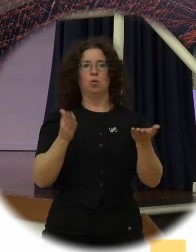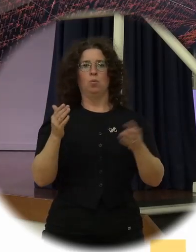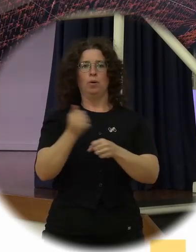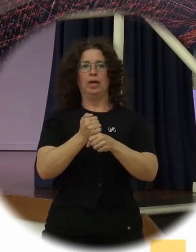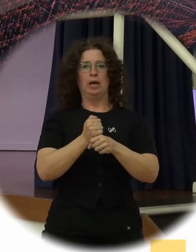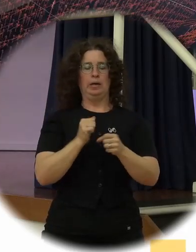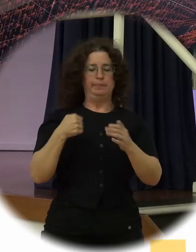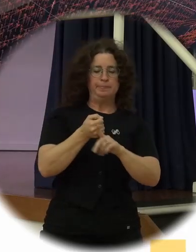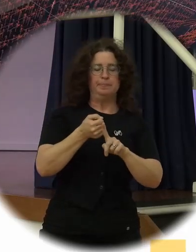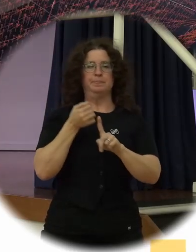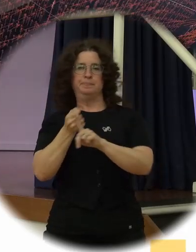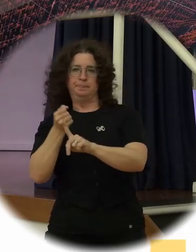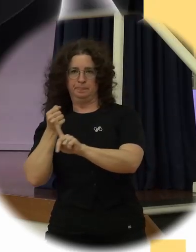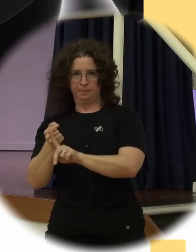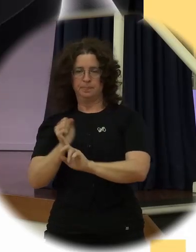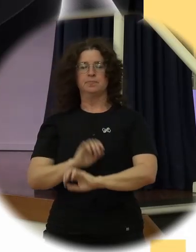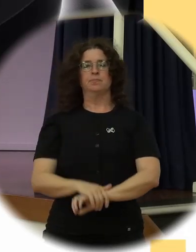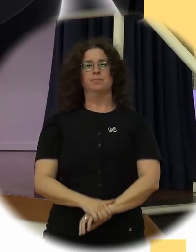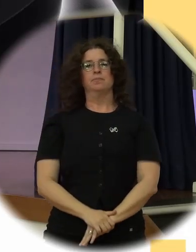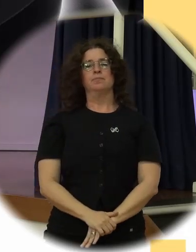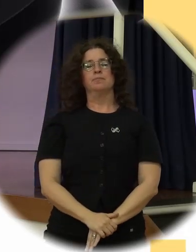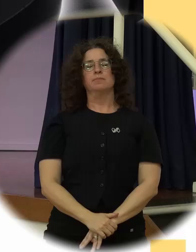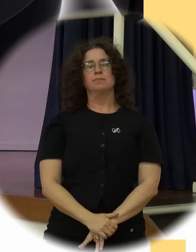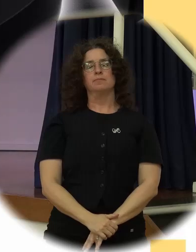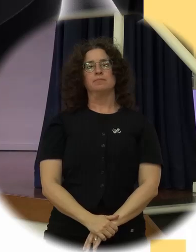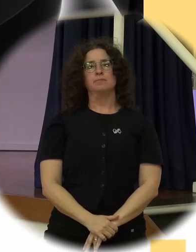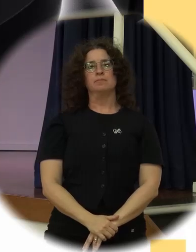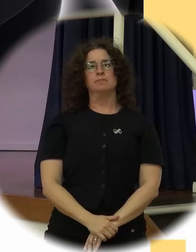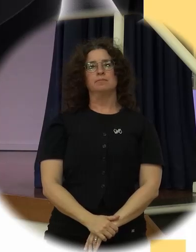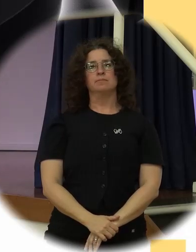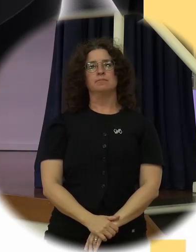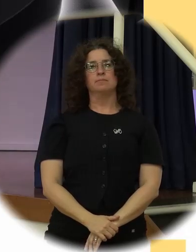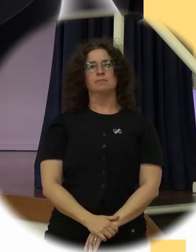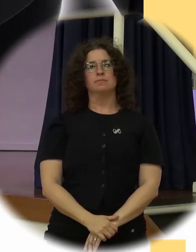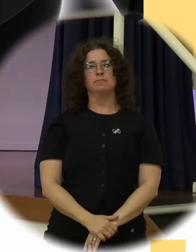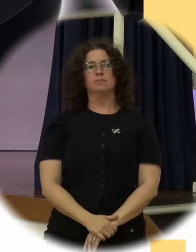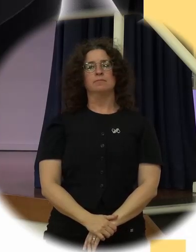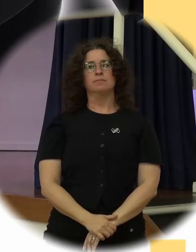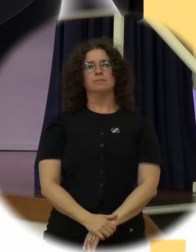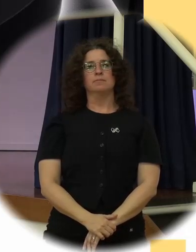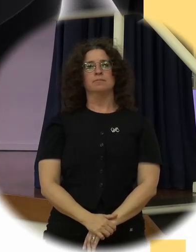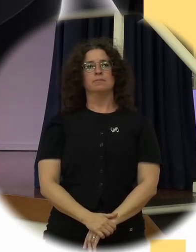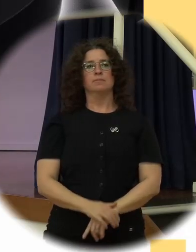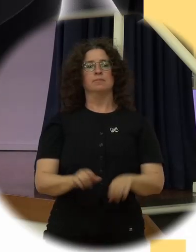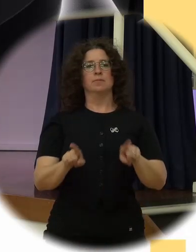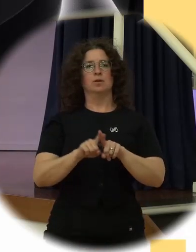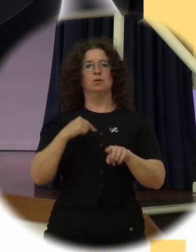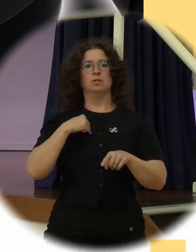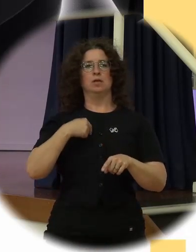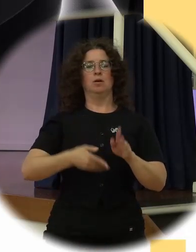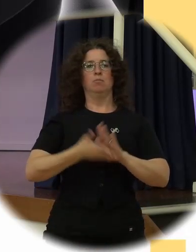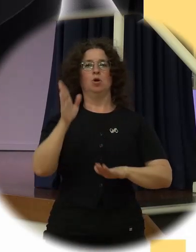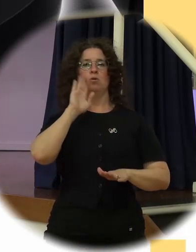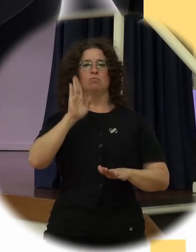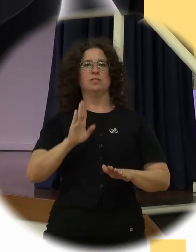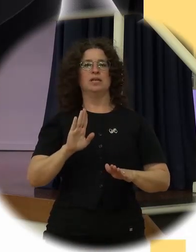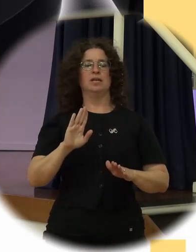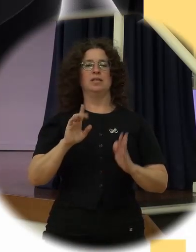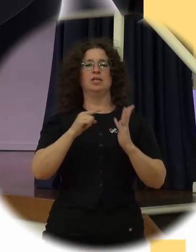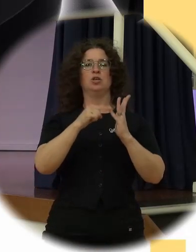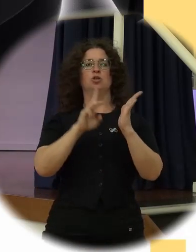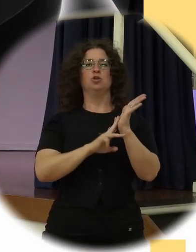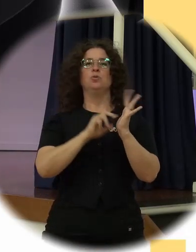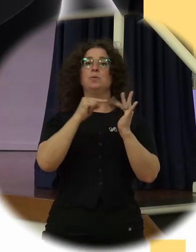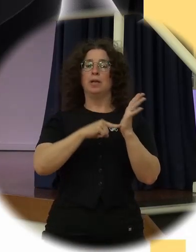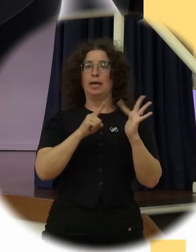be affected here. All right, I will also be at Unite, hopefully, if all funding clears for it, but